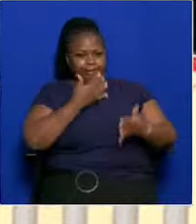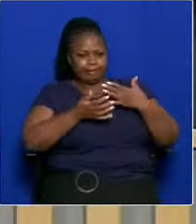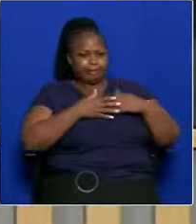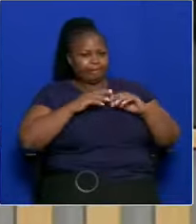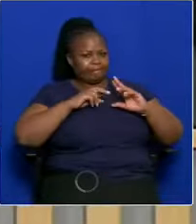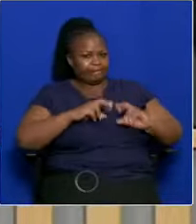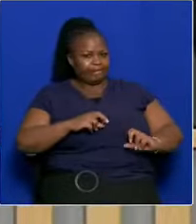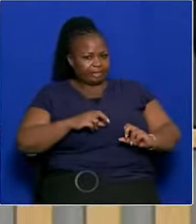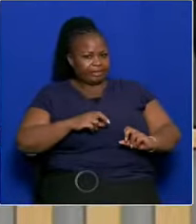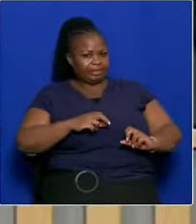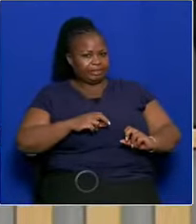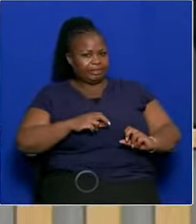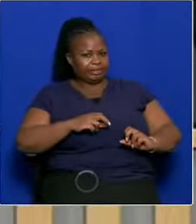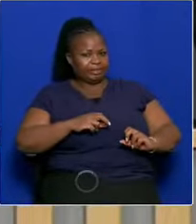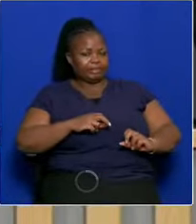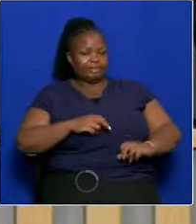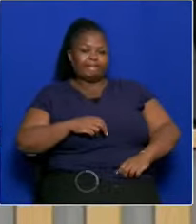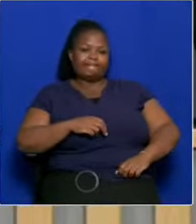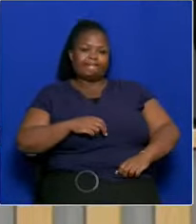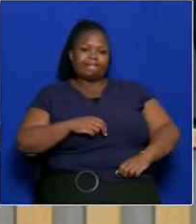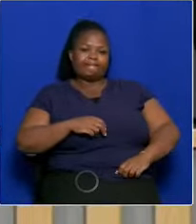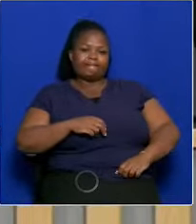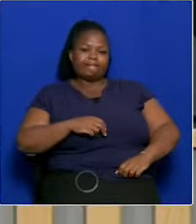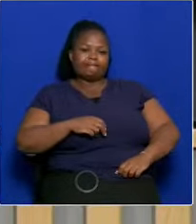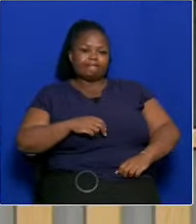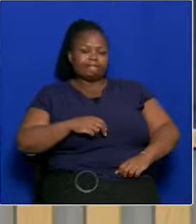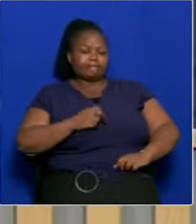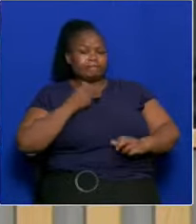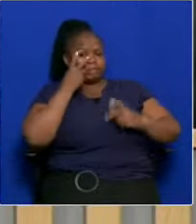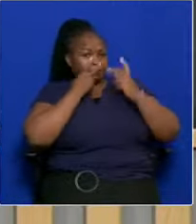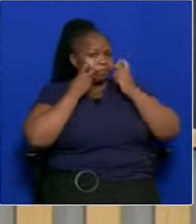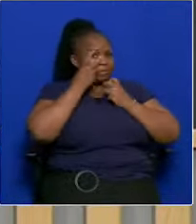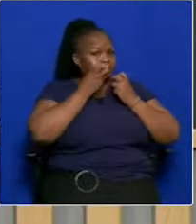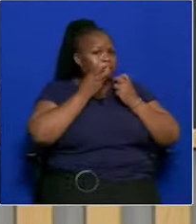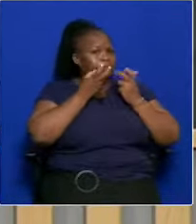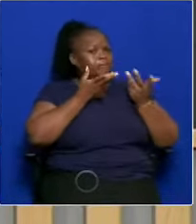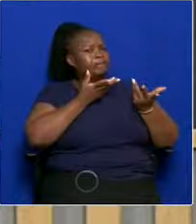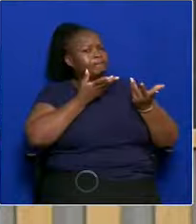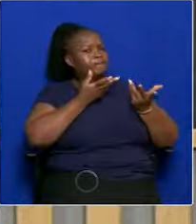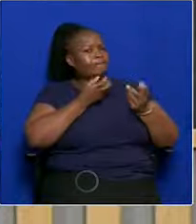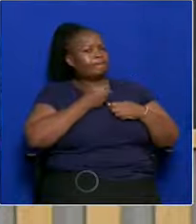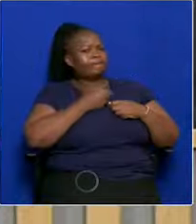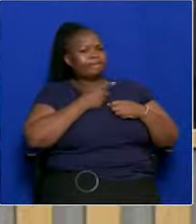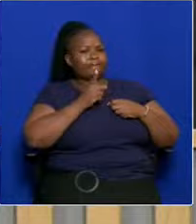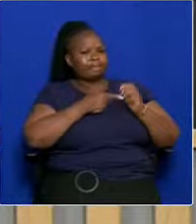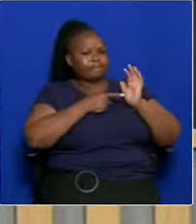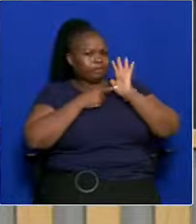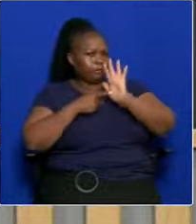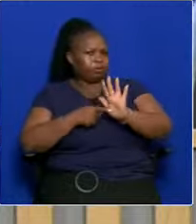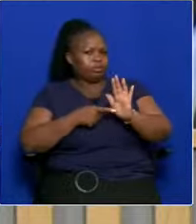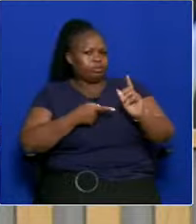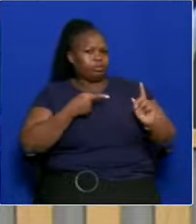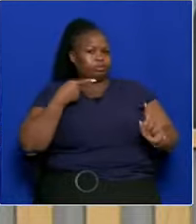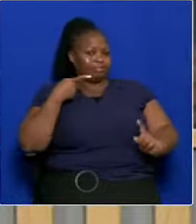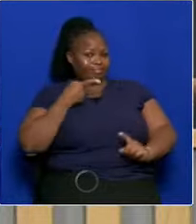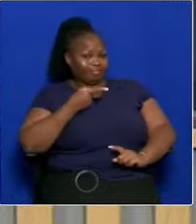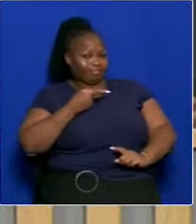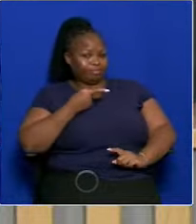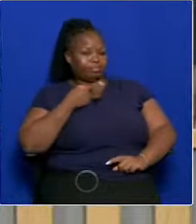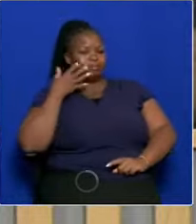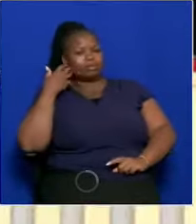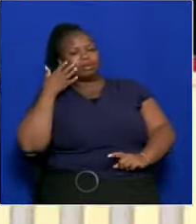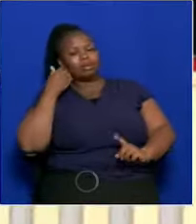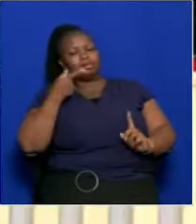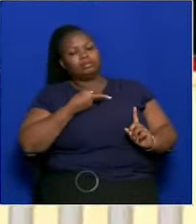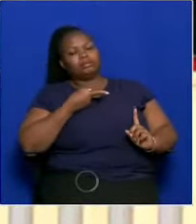a search or even a preliminary search would have shown you that Mr. Matlala is either